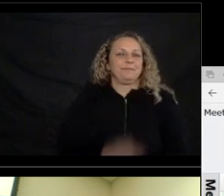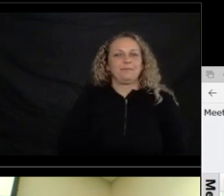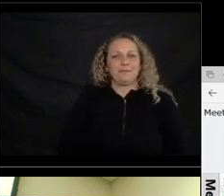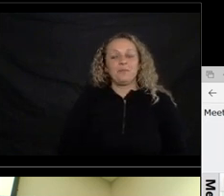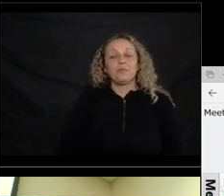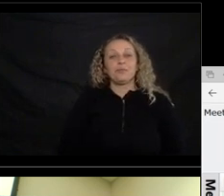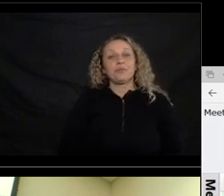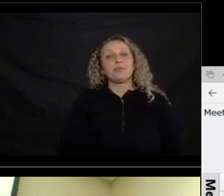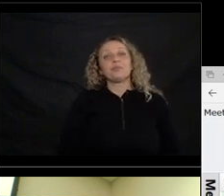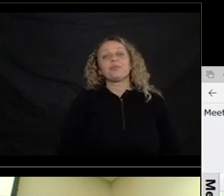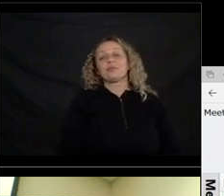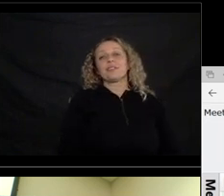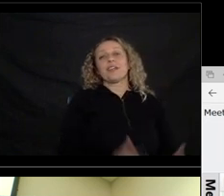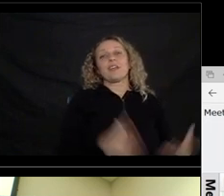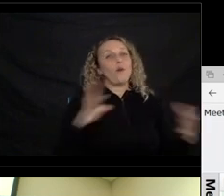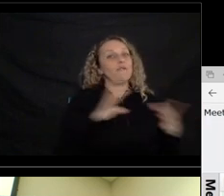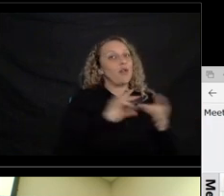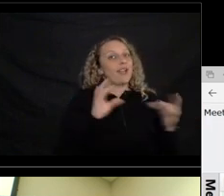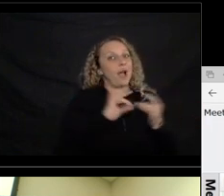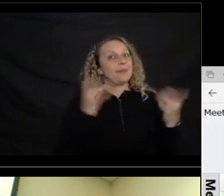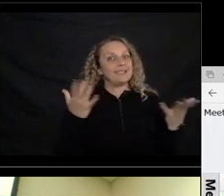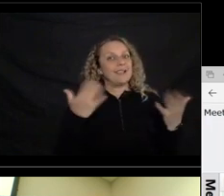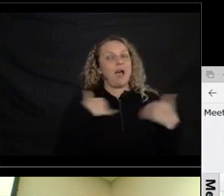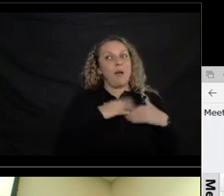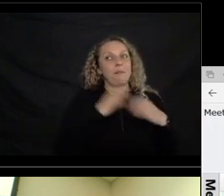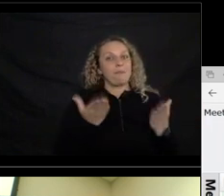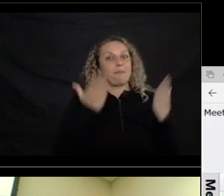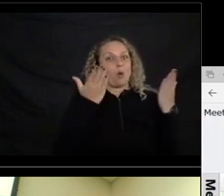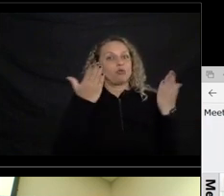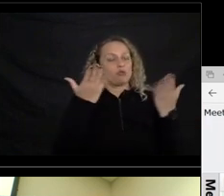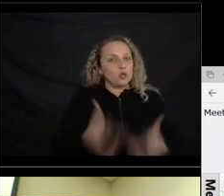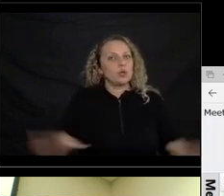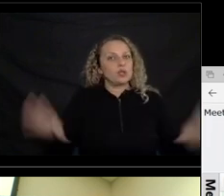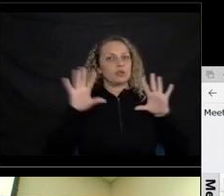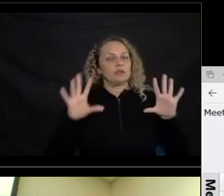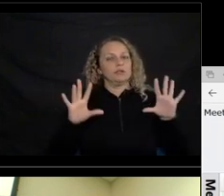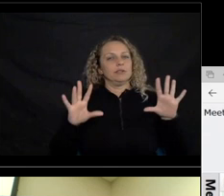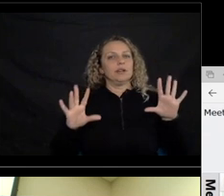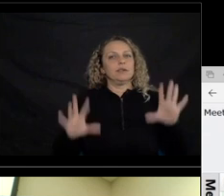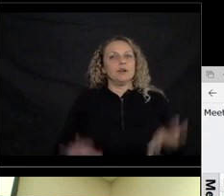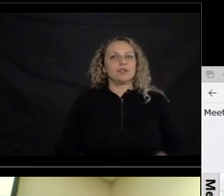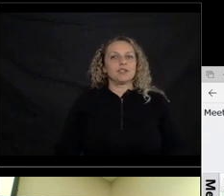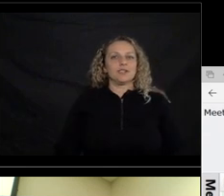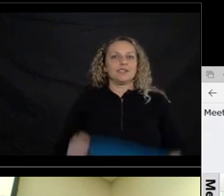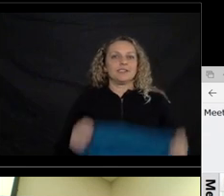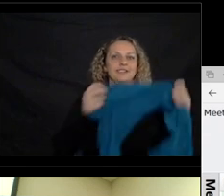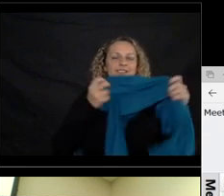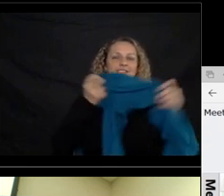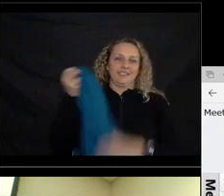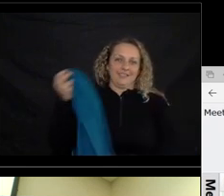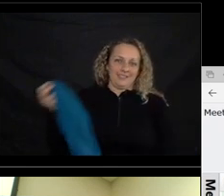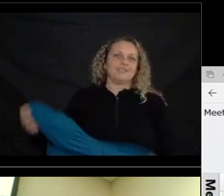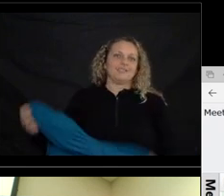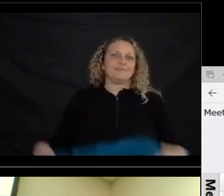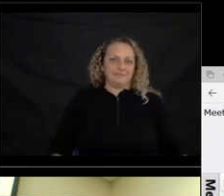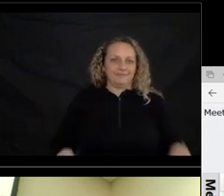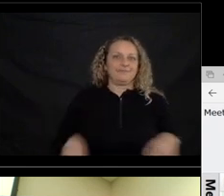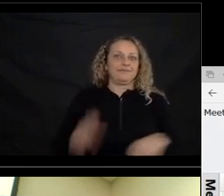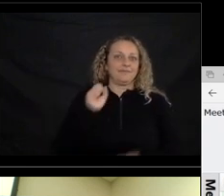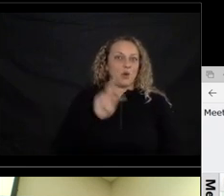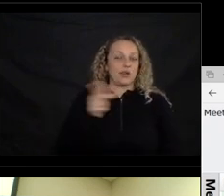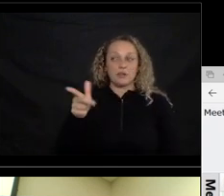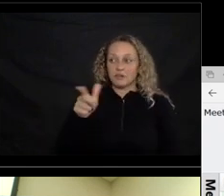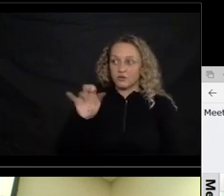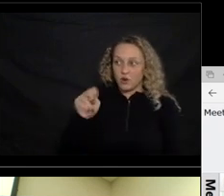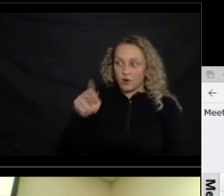But if no further comments, may I have a motion to adjourn? So moved. Second. John,